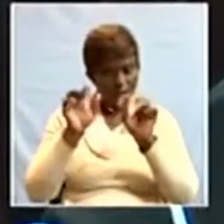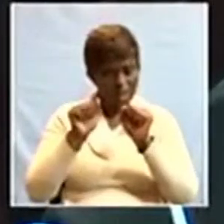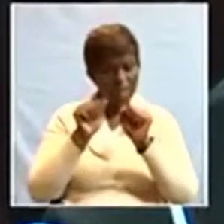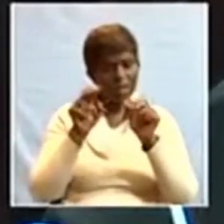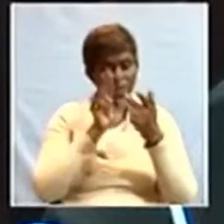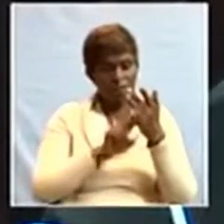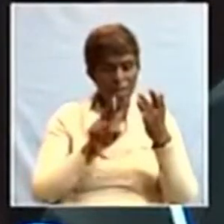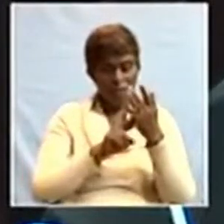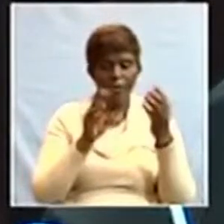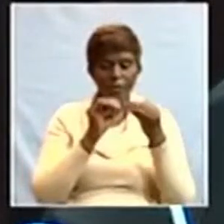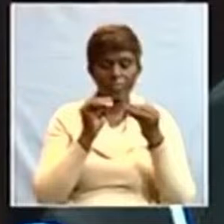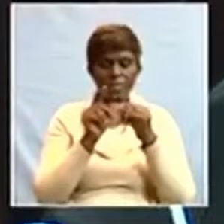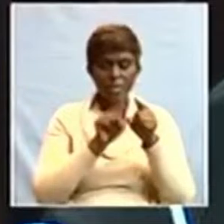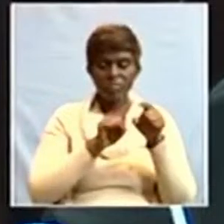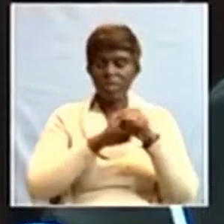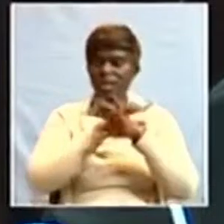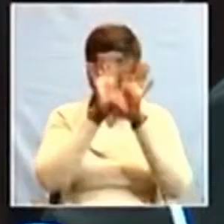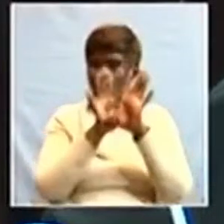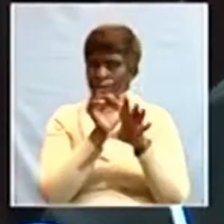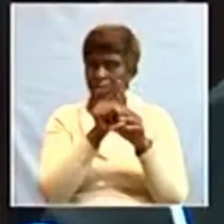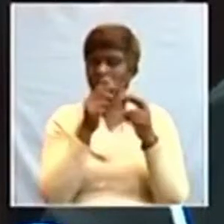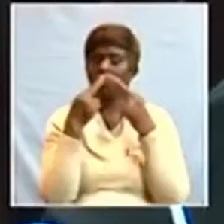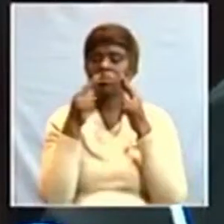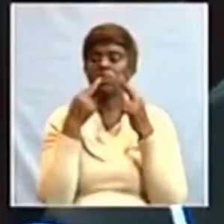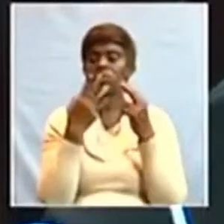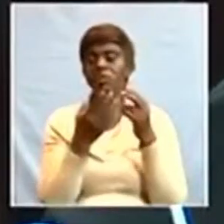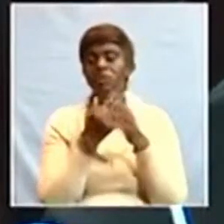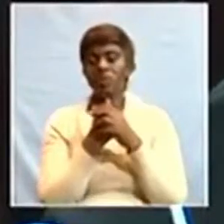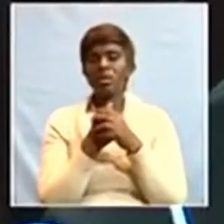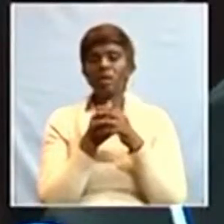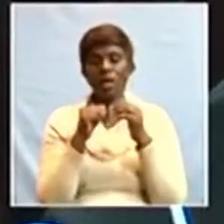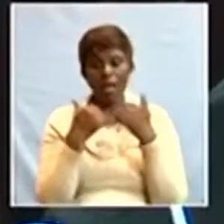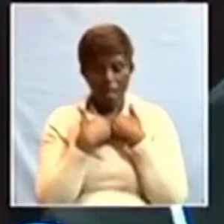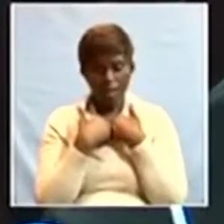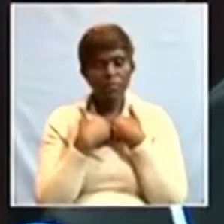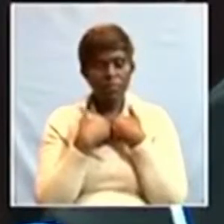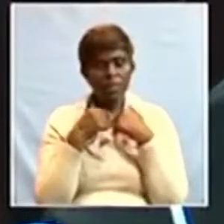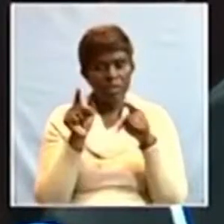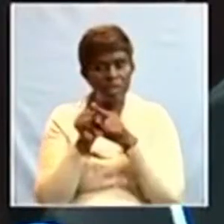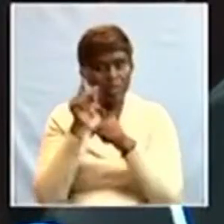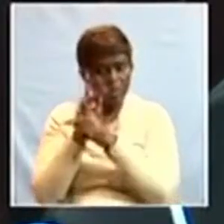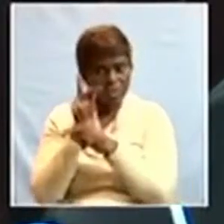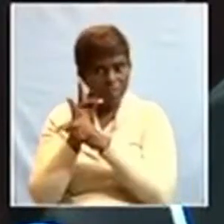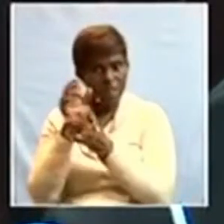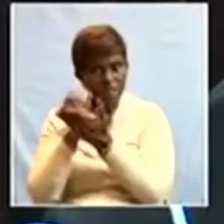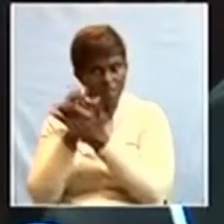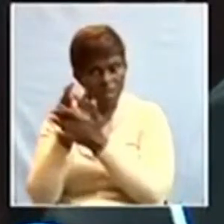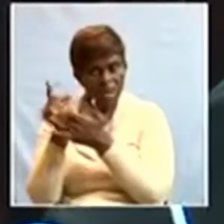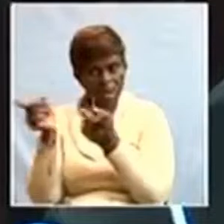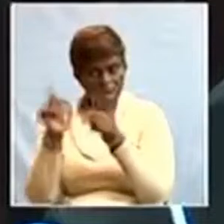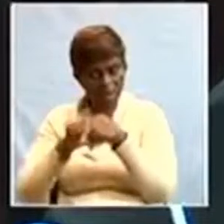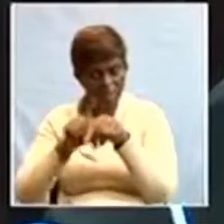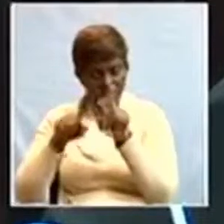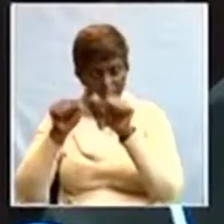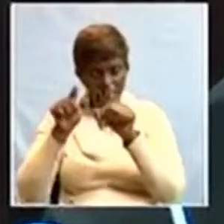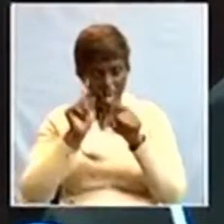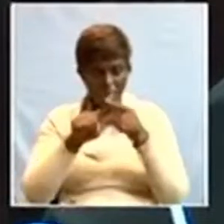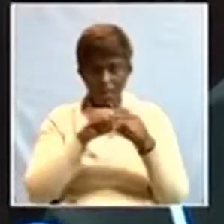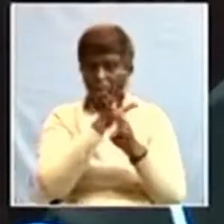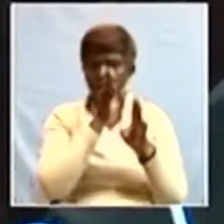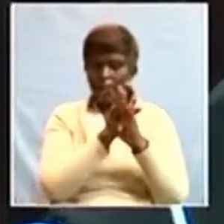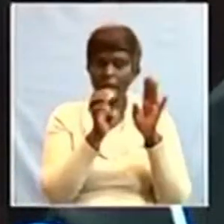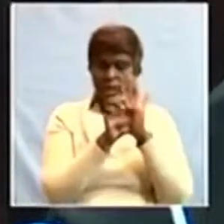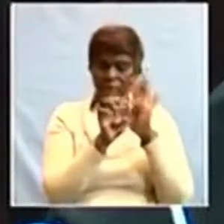through and cleared this particular finding. We were people in the offices when the audit was happening, particularly referring to